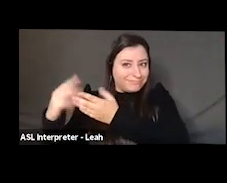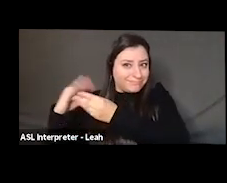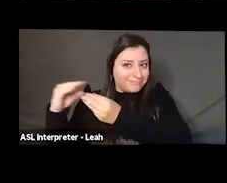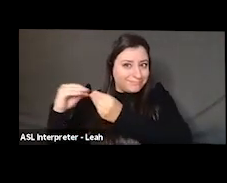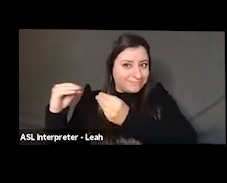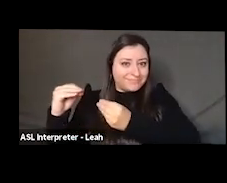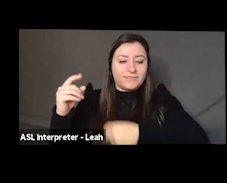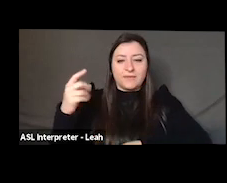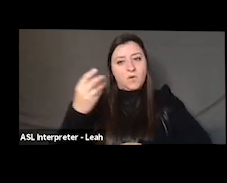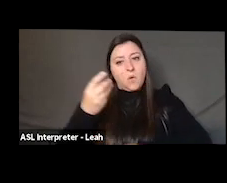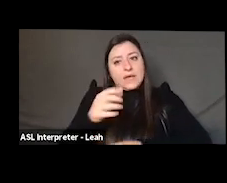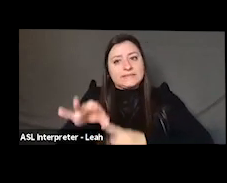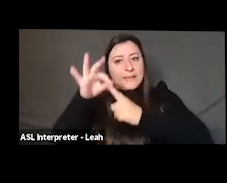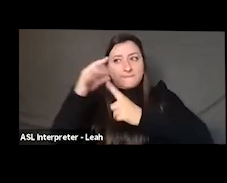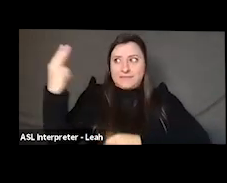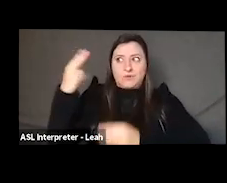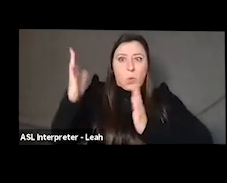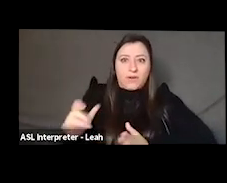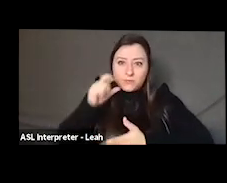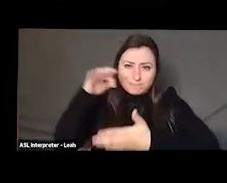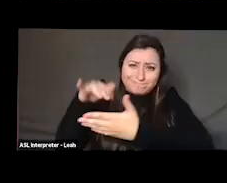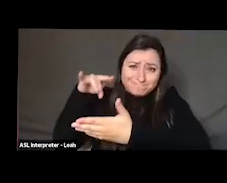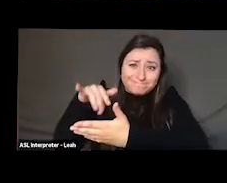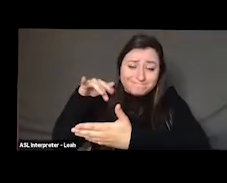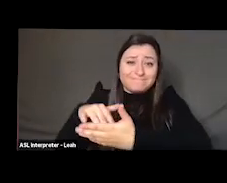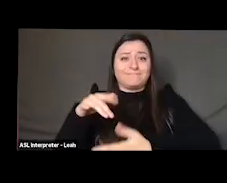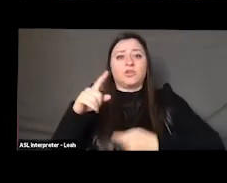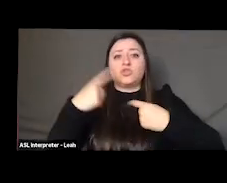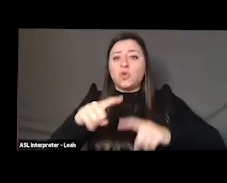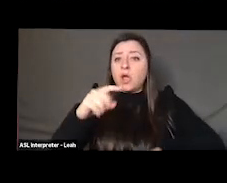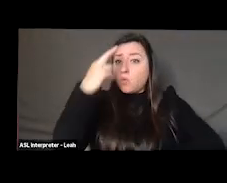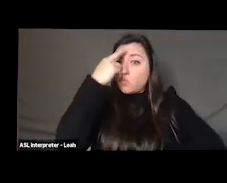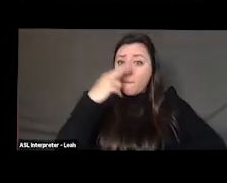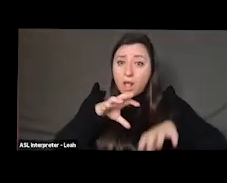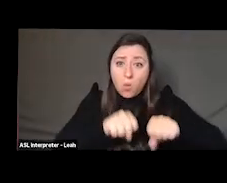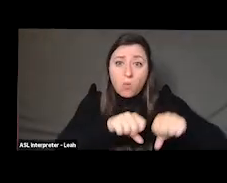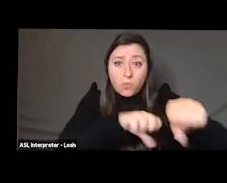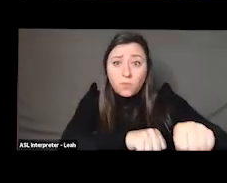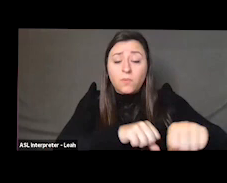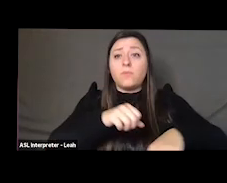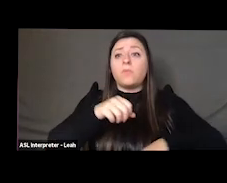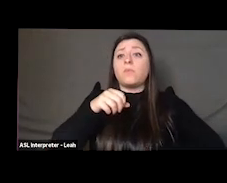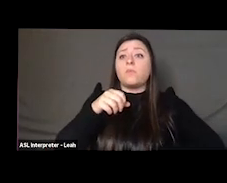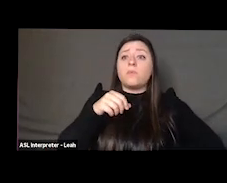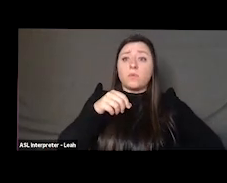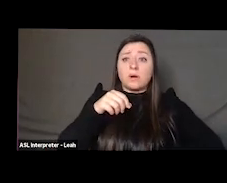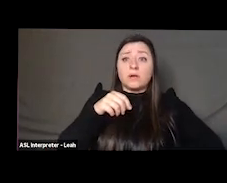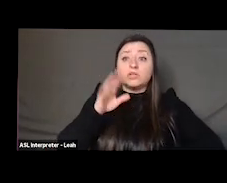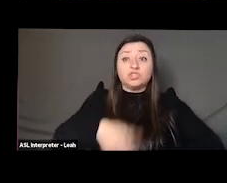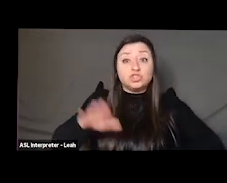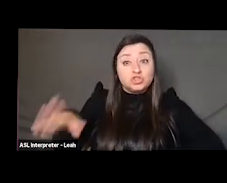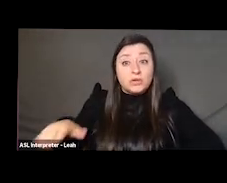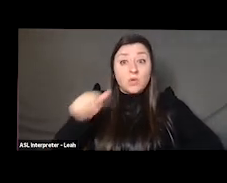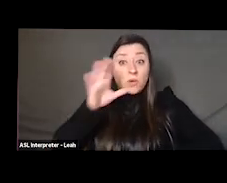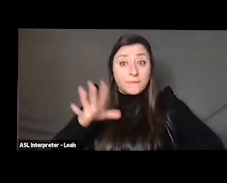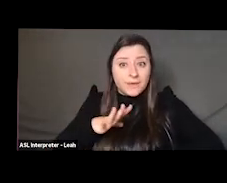few historians, about the impact of opening Mount Lebanon to global colonial economy through sericulture, is that children and women